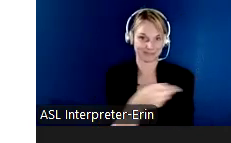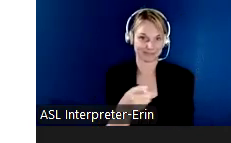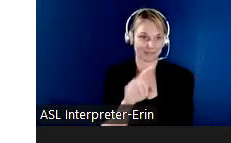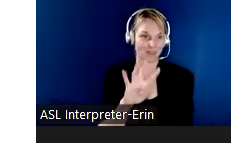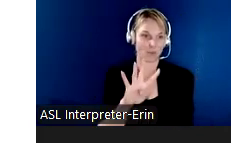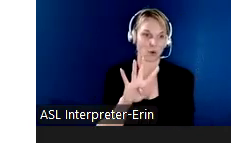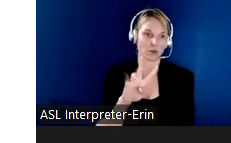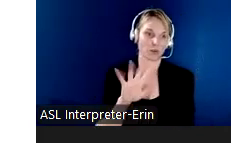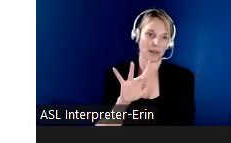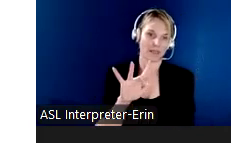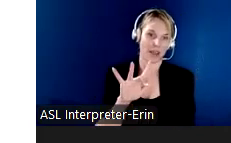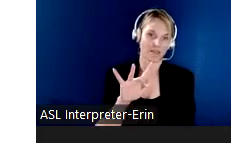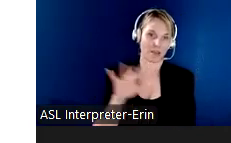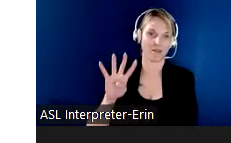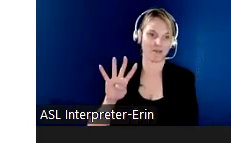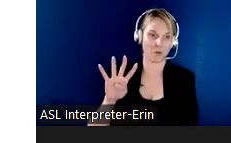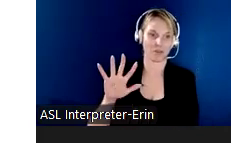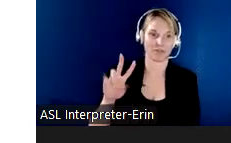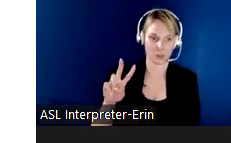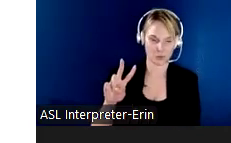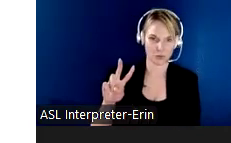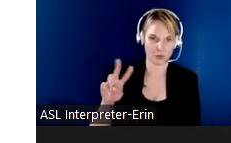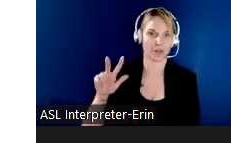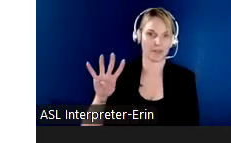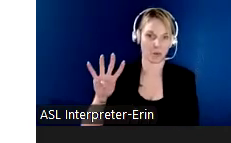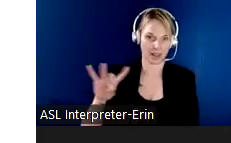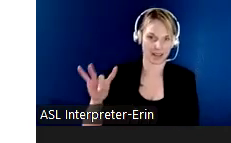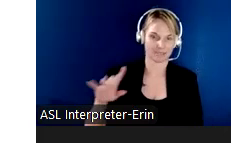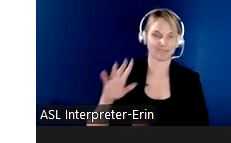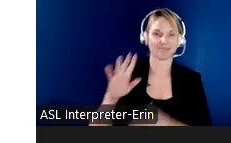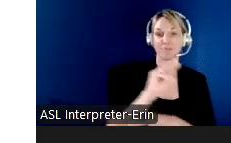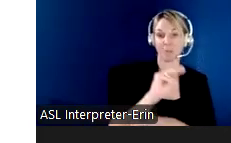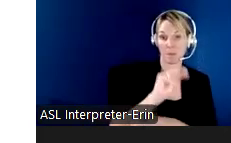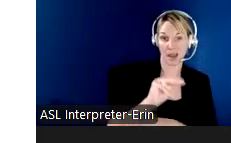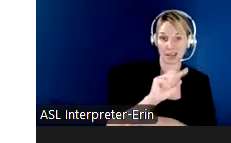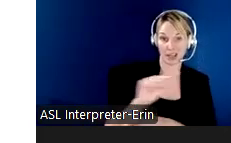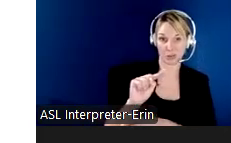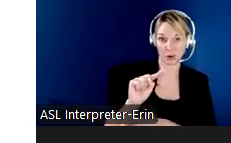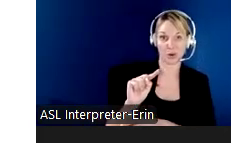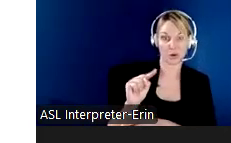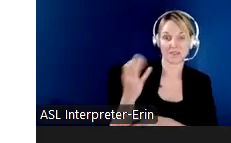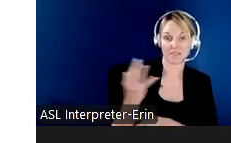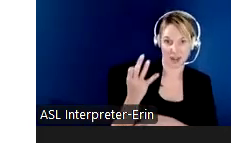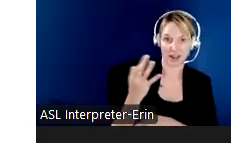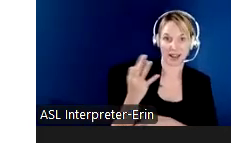425-452-3488. And we are open Monday through Friday between 7 a.m. and 5 p.m. Pacific time.